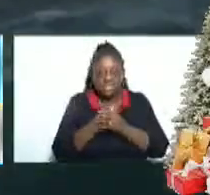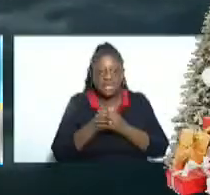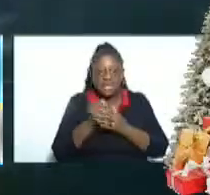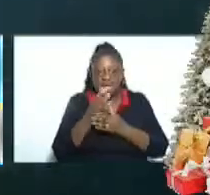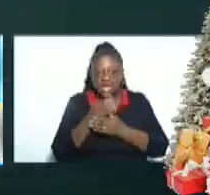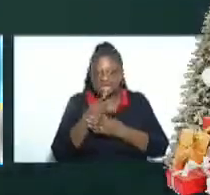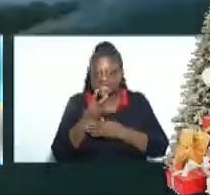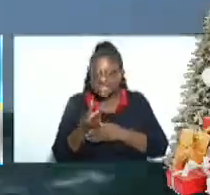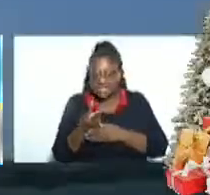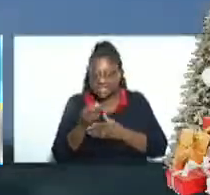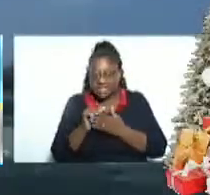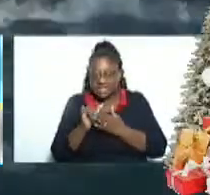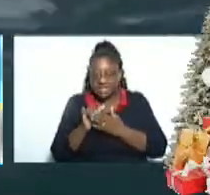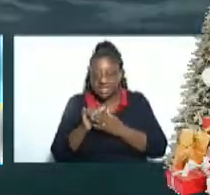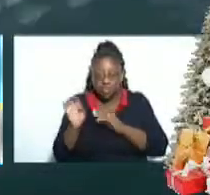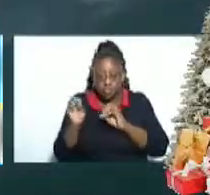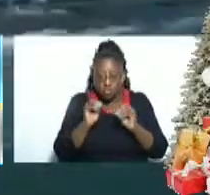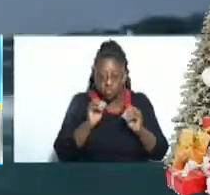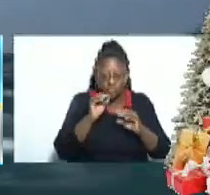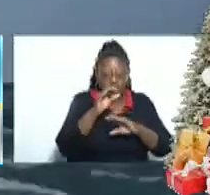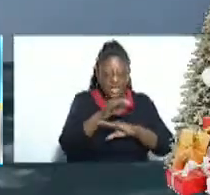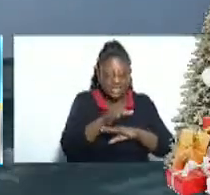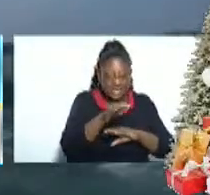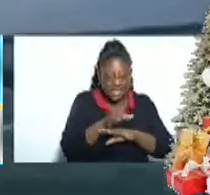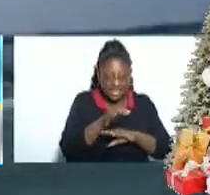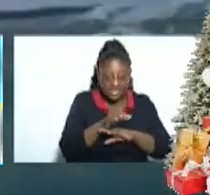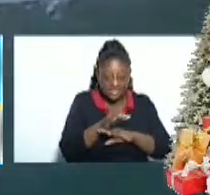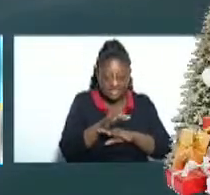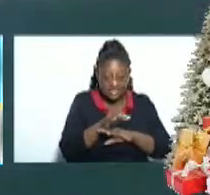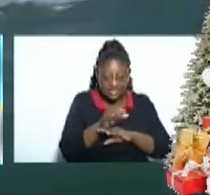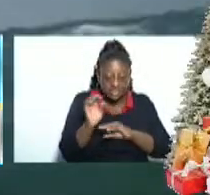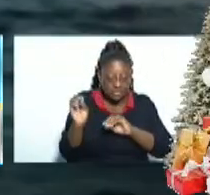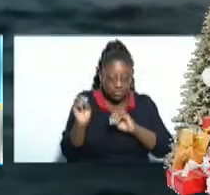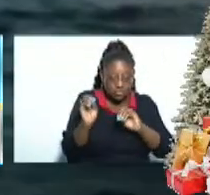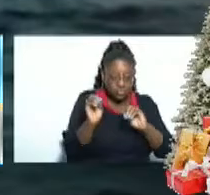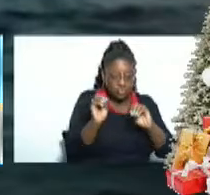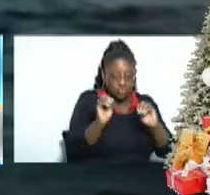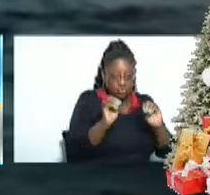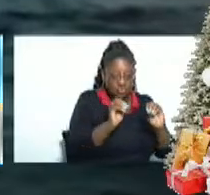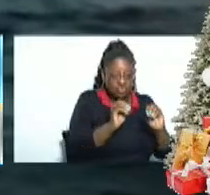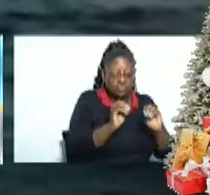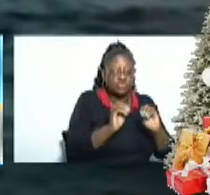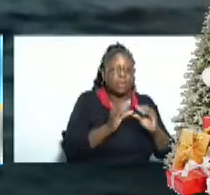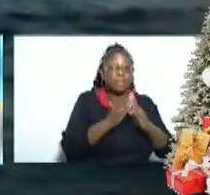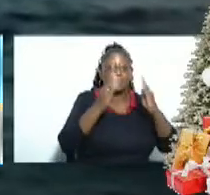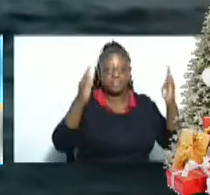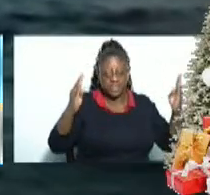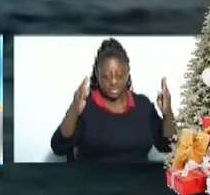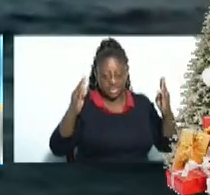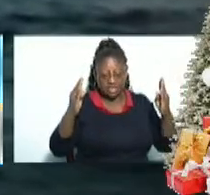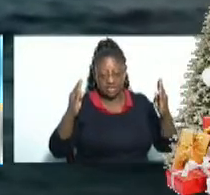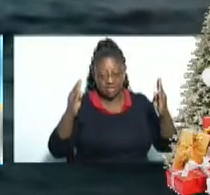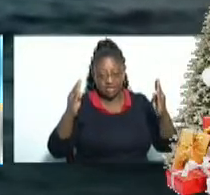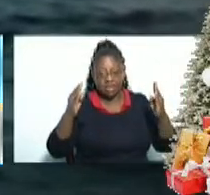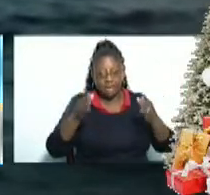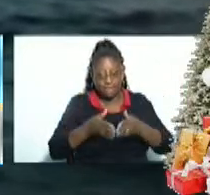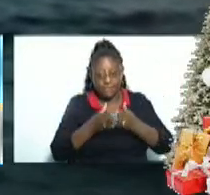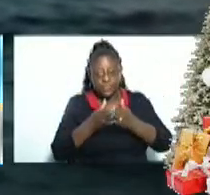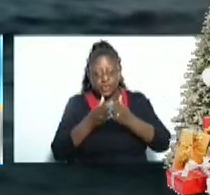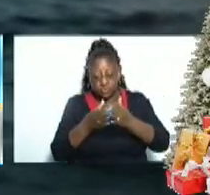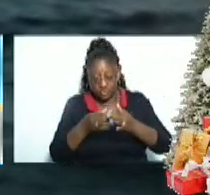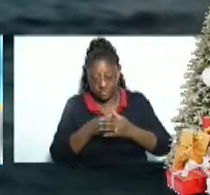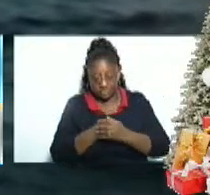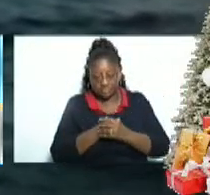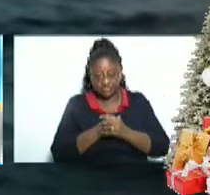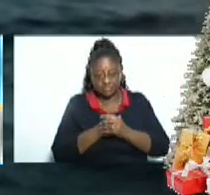in a clandestine way at night back to the middle of the channel, a much larger vessel, still small,